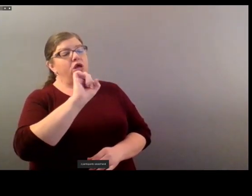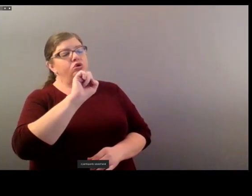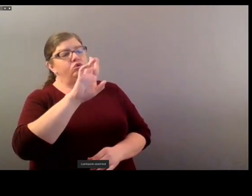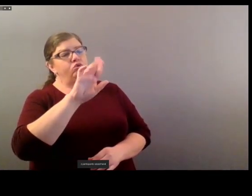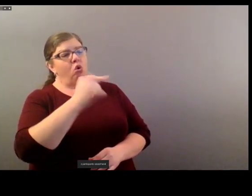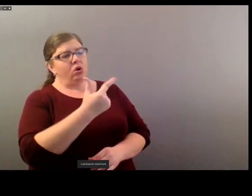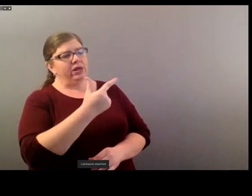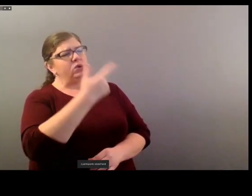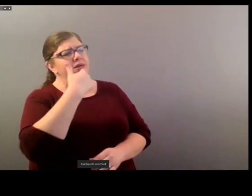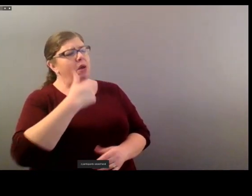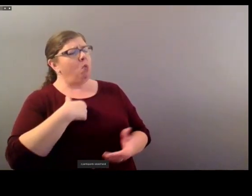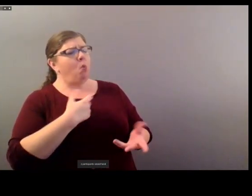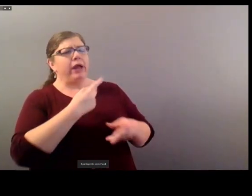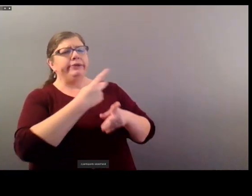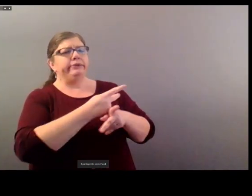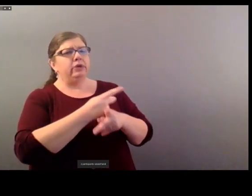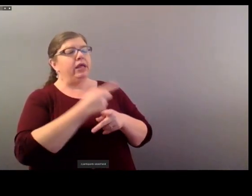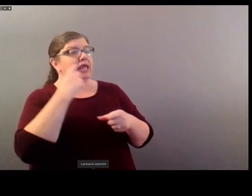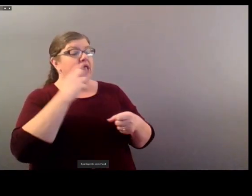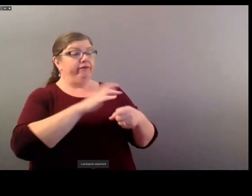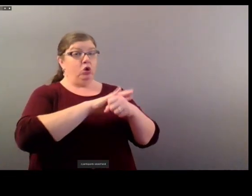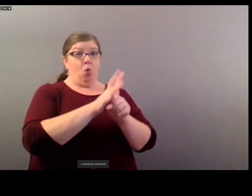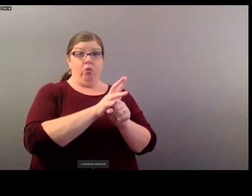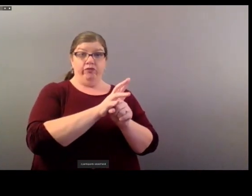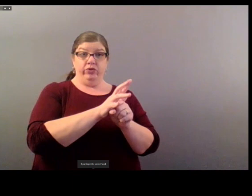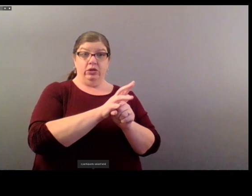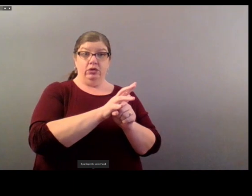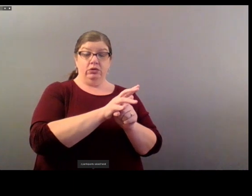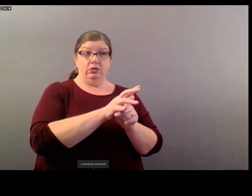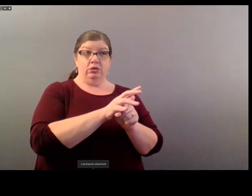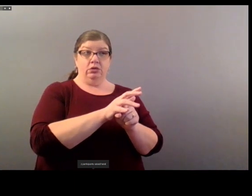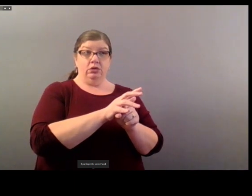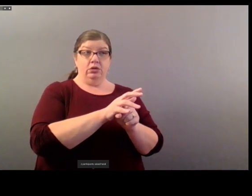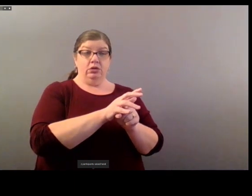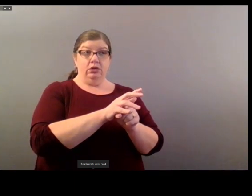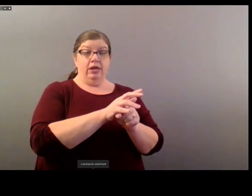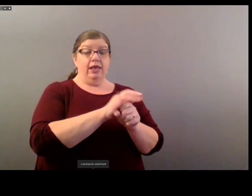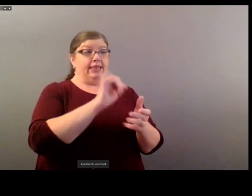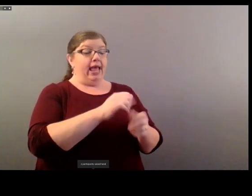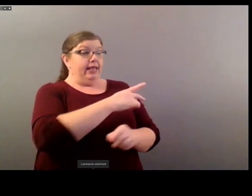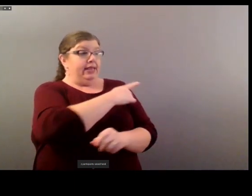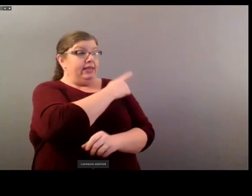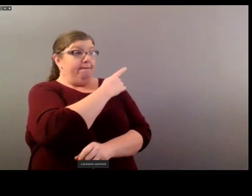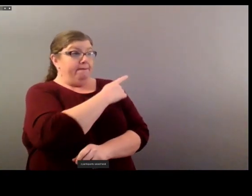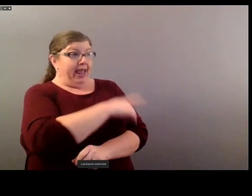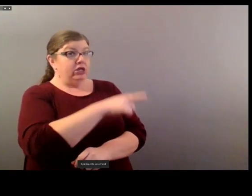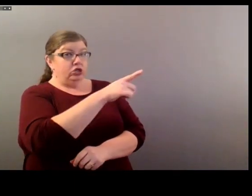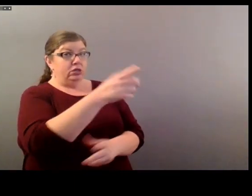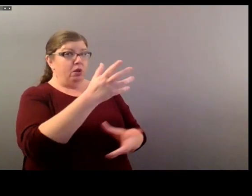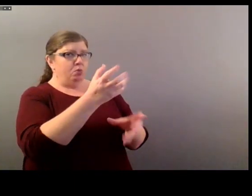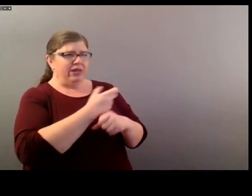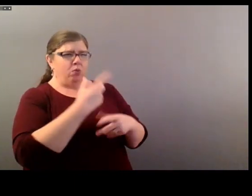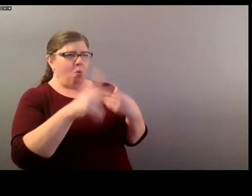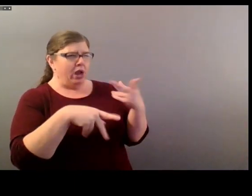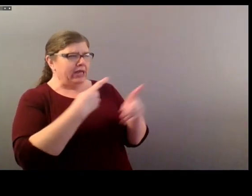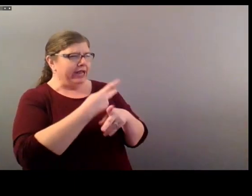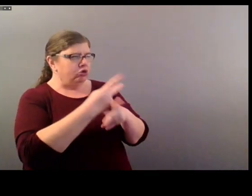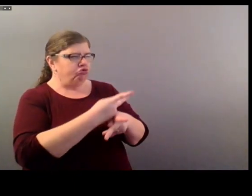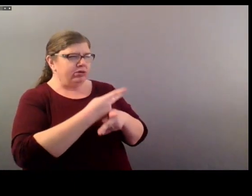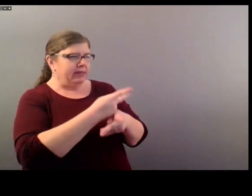is the treatment for COVID-19 that the COVID patients have been receiving in the